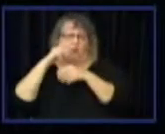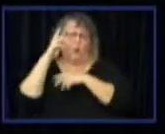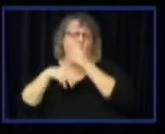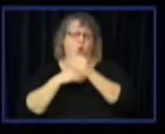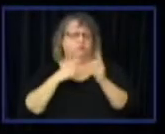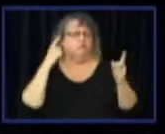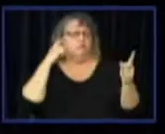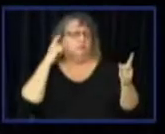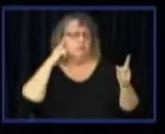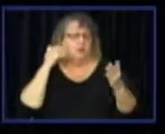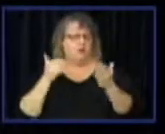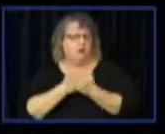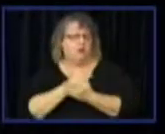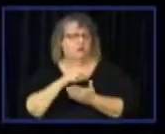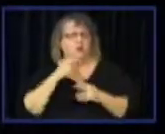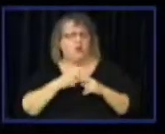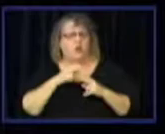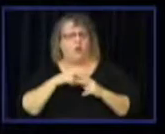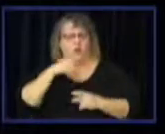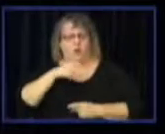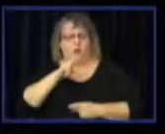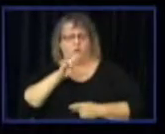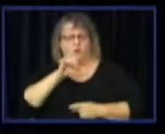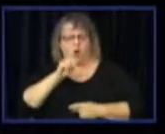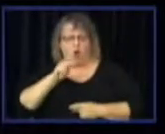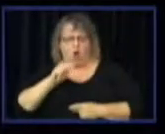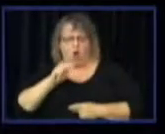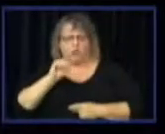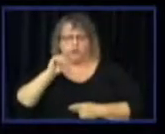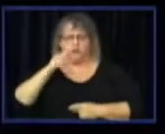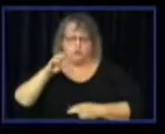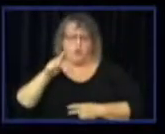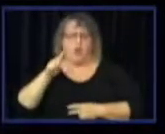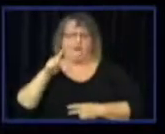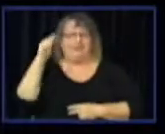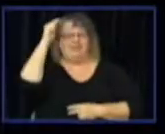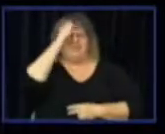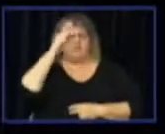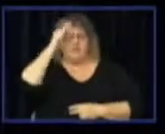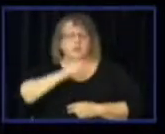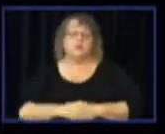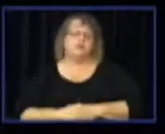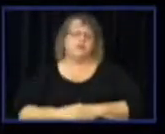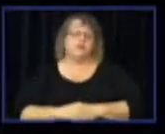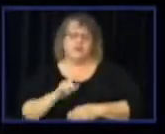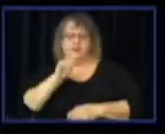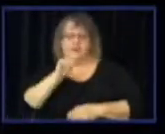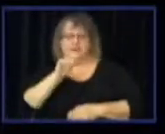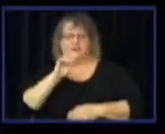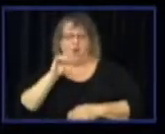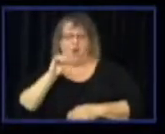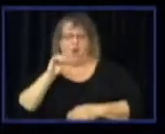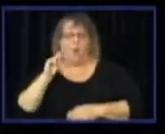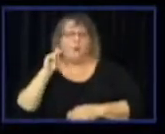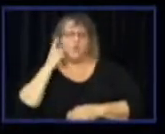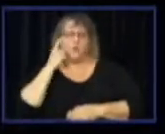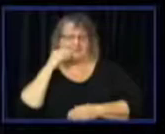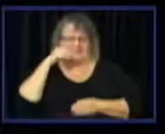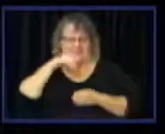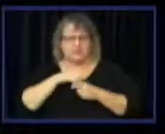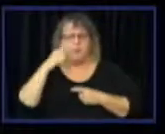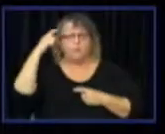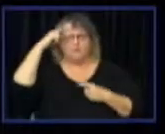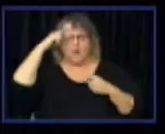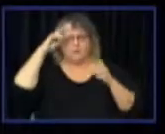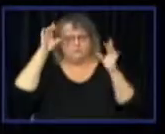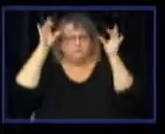world because of it. And it's called the prion spread theory. We believe that these tau proteins, these abnormal deposits that cause